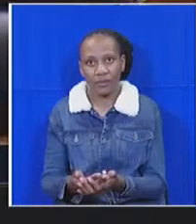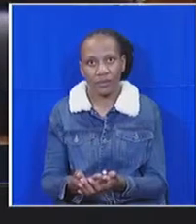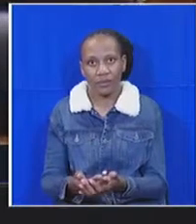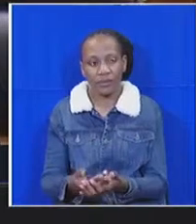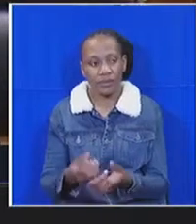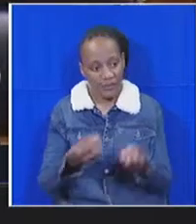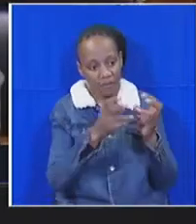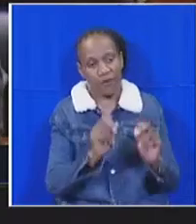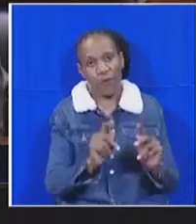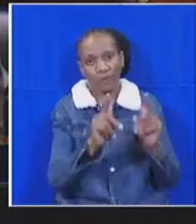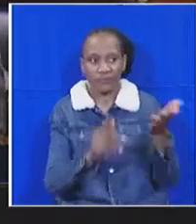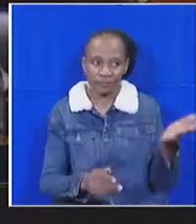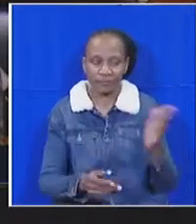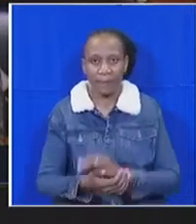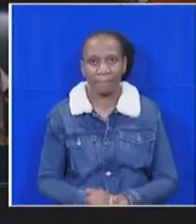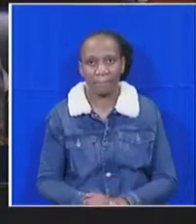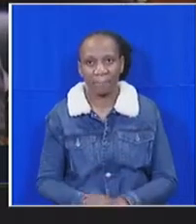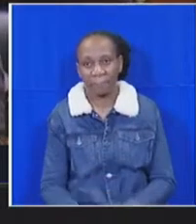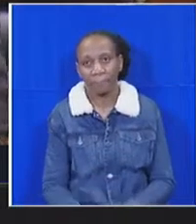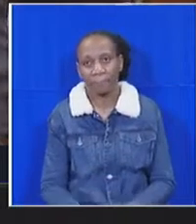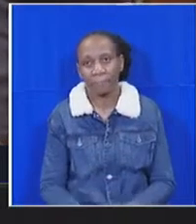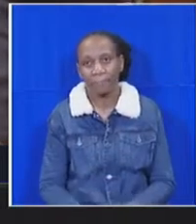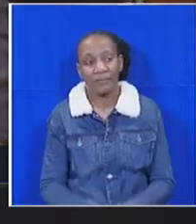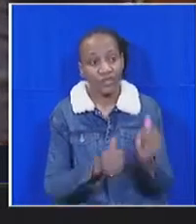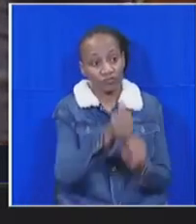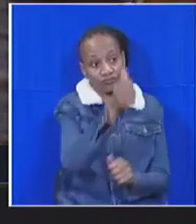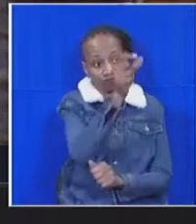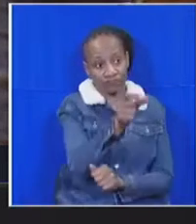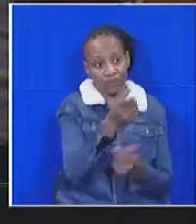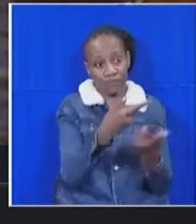having to say what I think. Honorable Chief Whip.